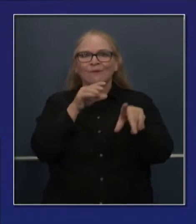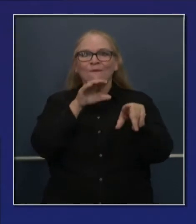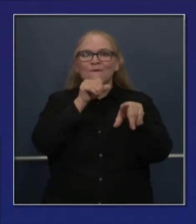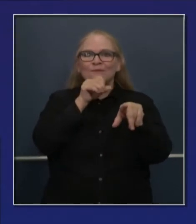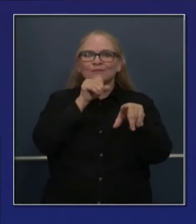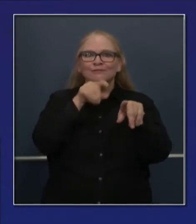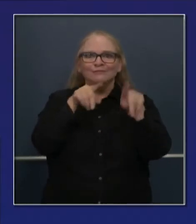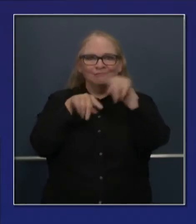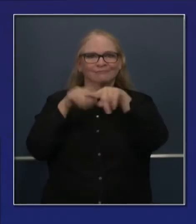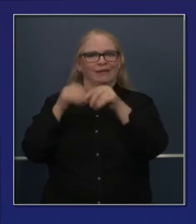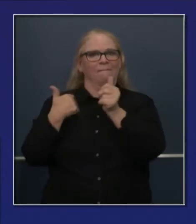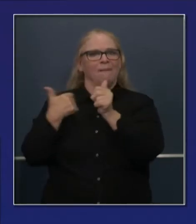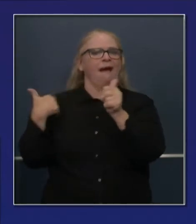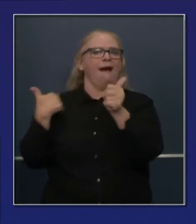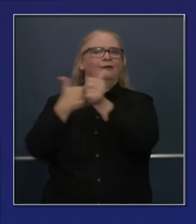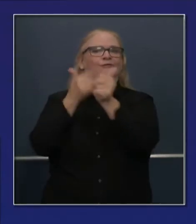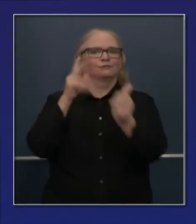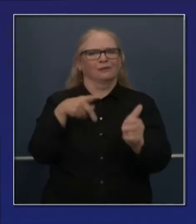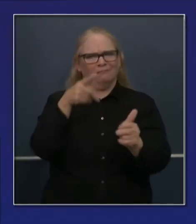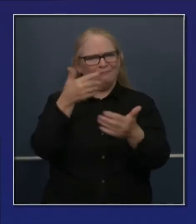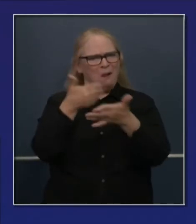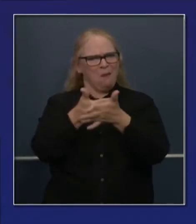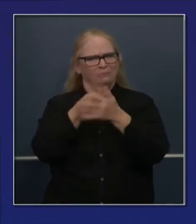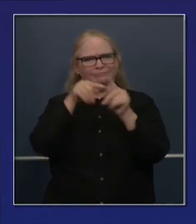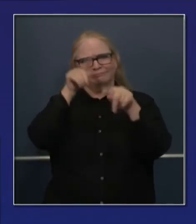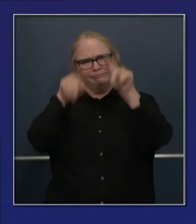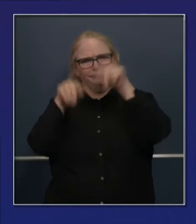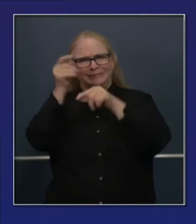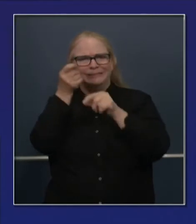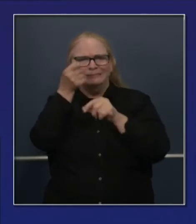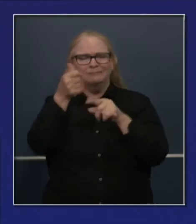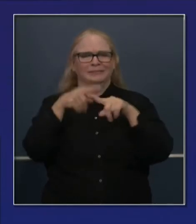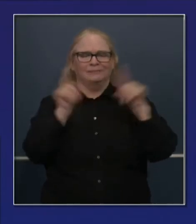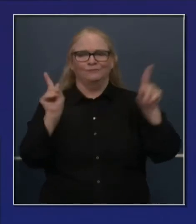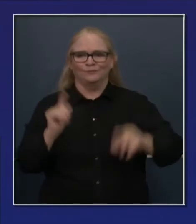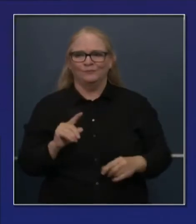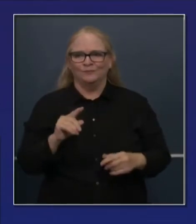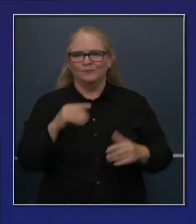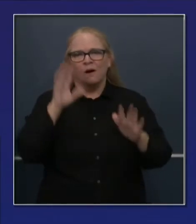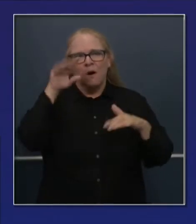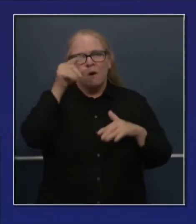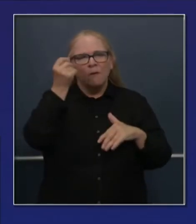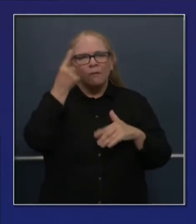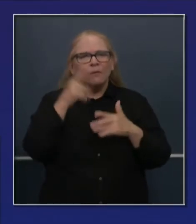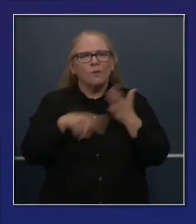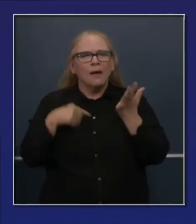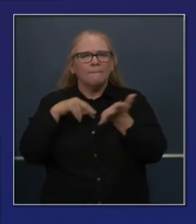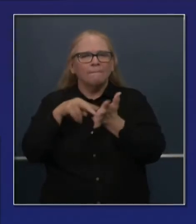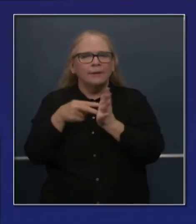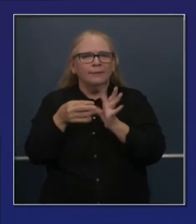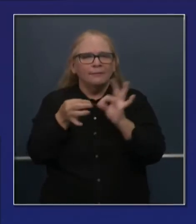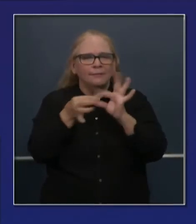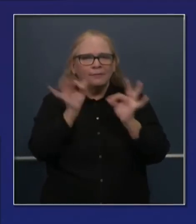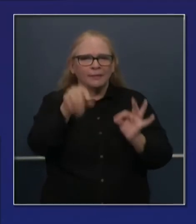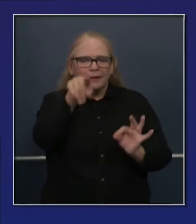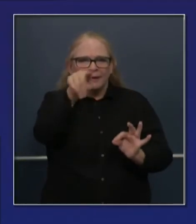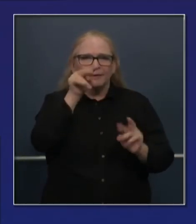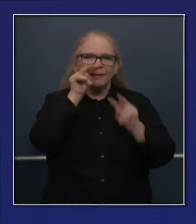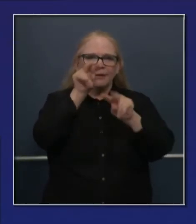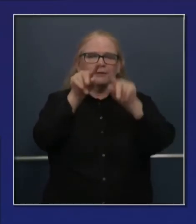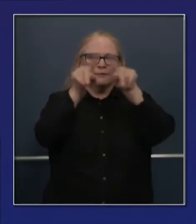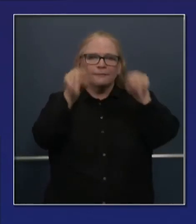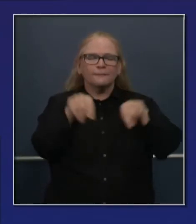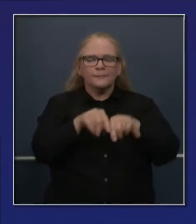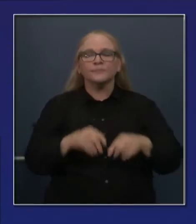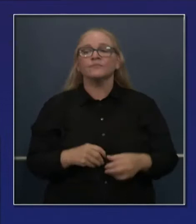than anything else, and this could confuse anybody, but you get a sense of, where we thought we were doing a little better when we announced a